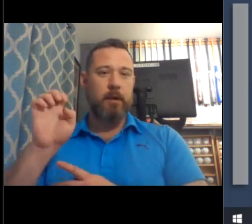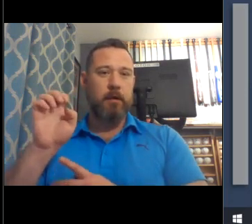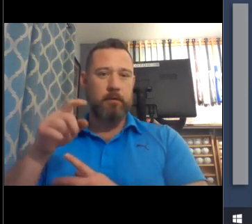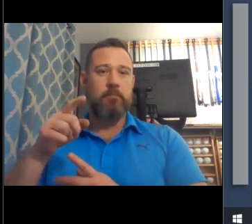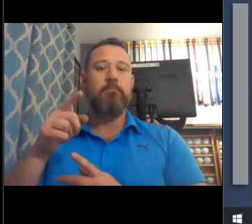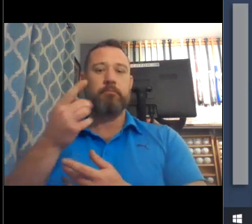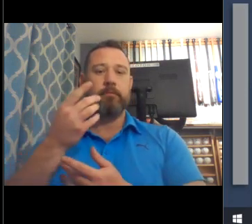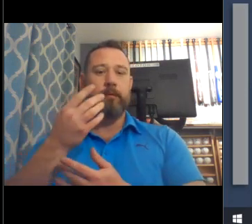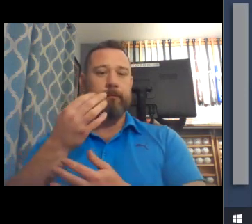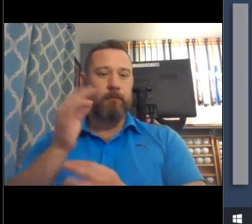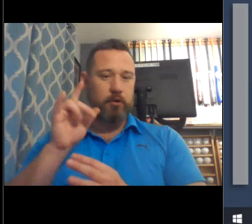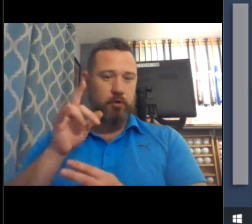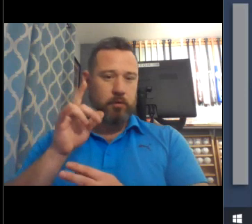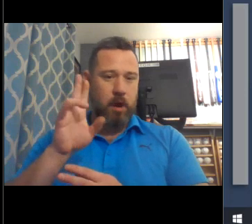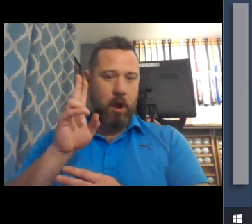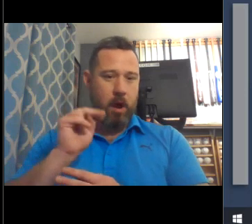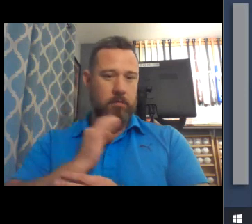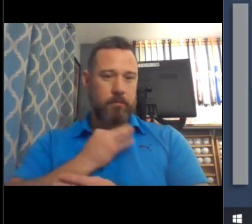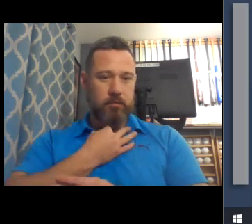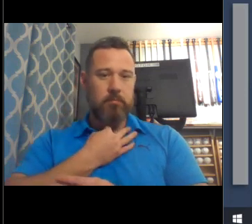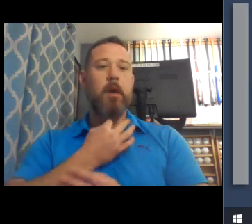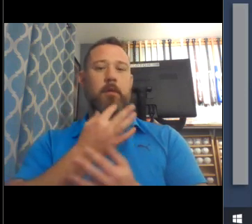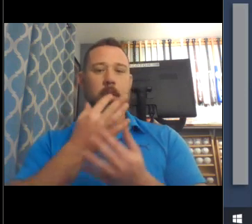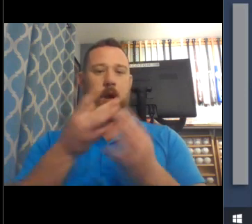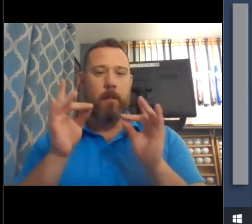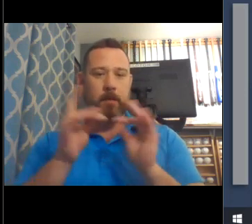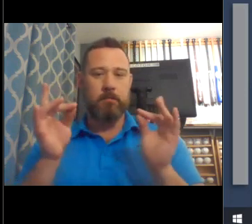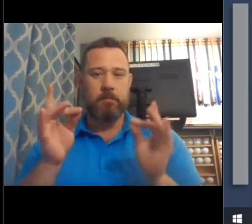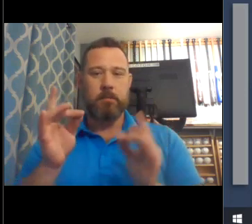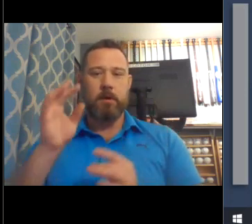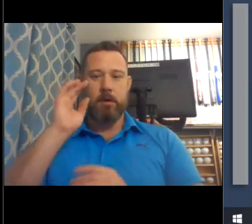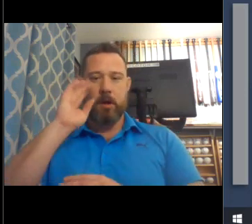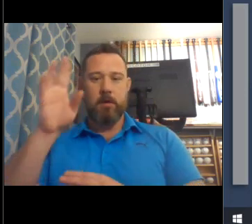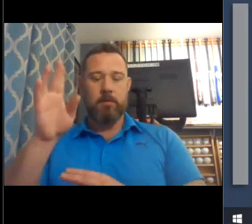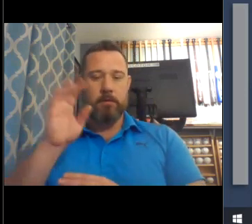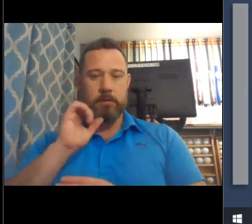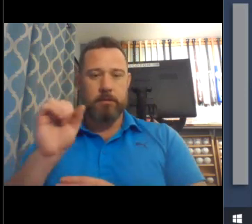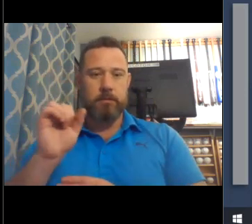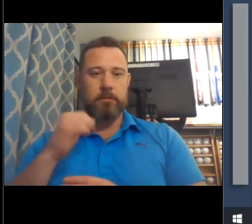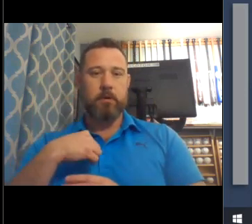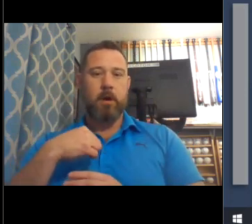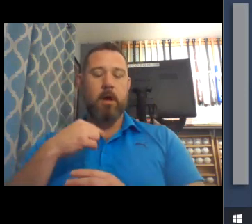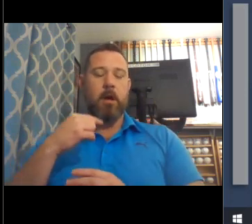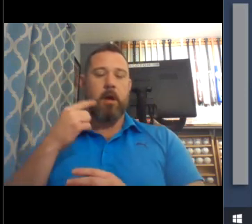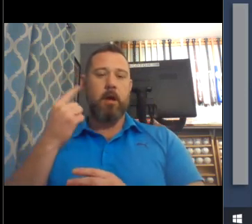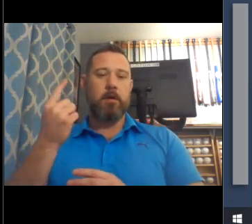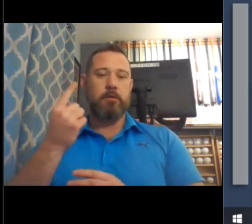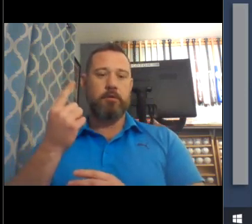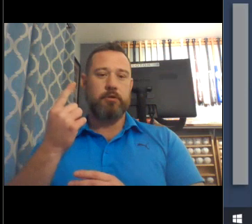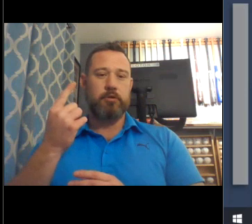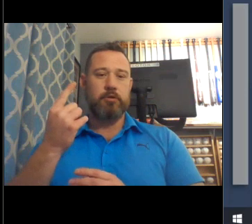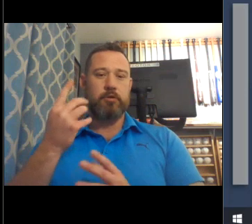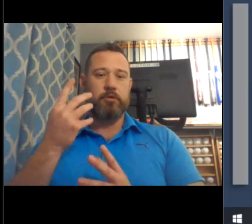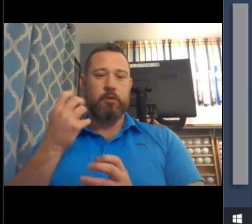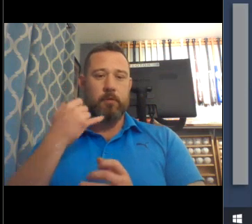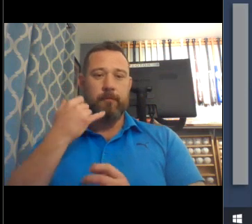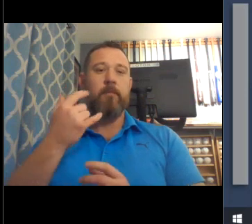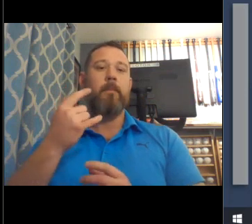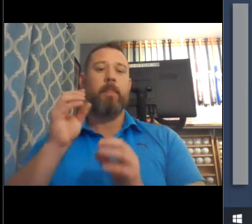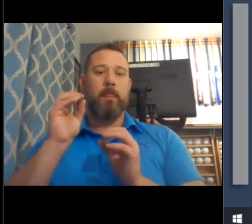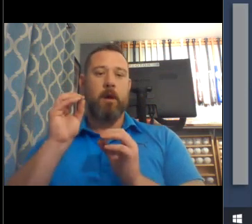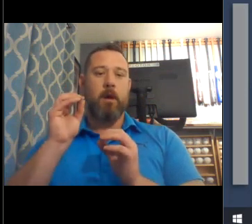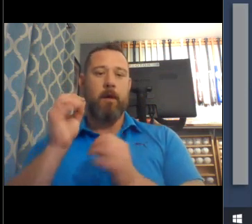unmute yourself and make a comment. Hi, yes. So I'm just calling in from the office of Senator